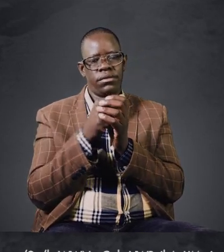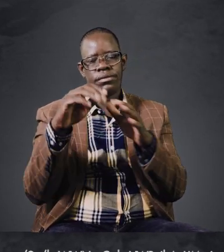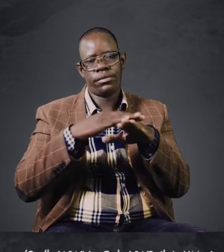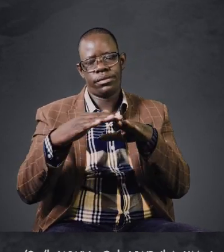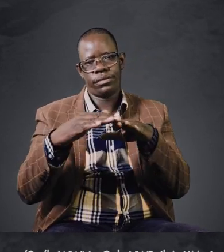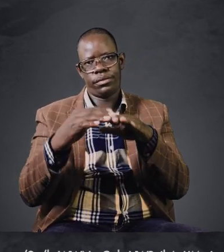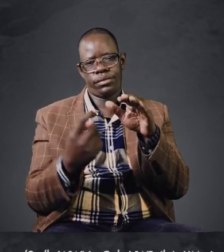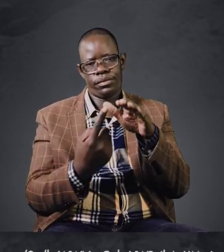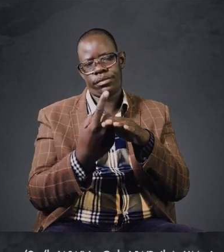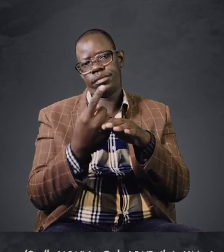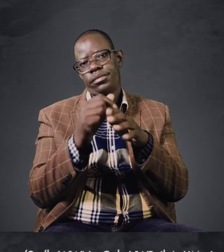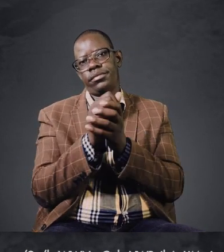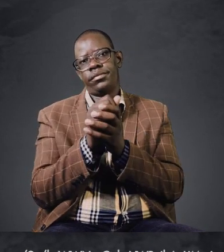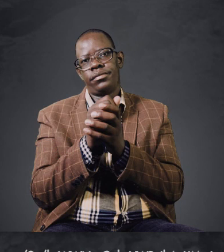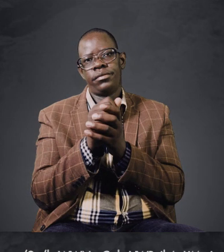most damage occurs.